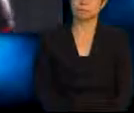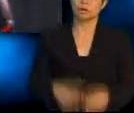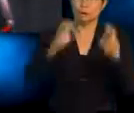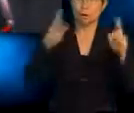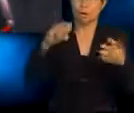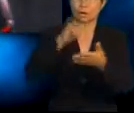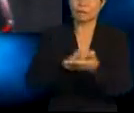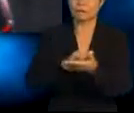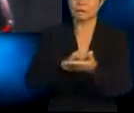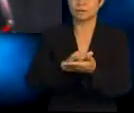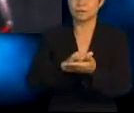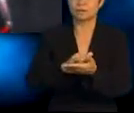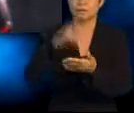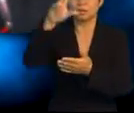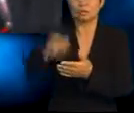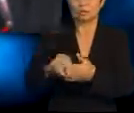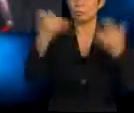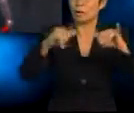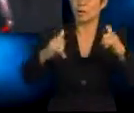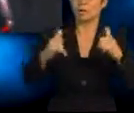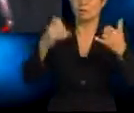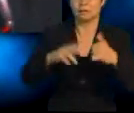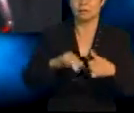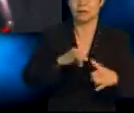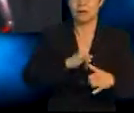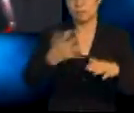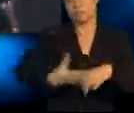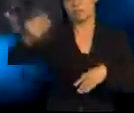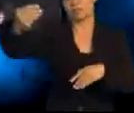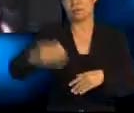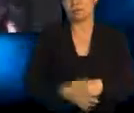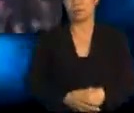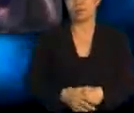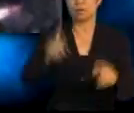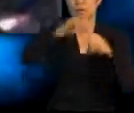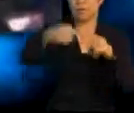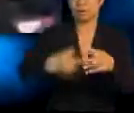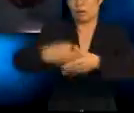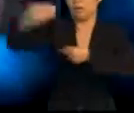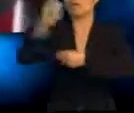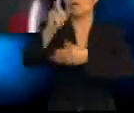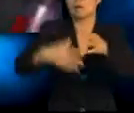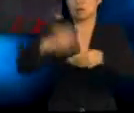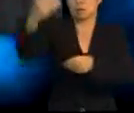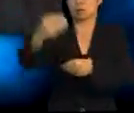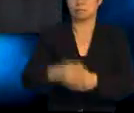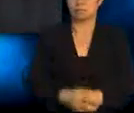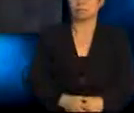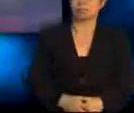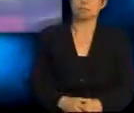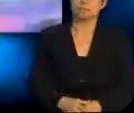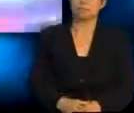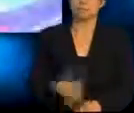Okay, that's it. No more playing around. I'm leaving. Where's the exit?